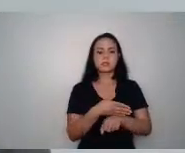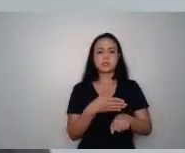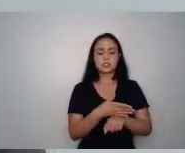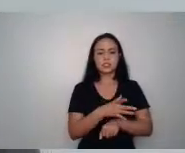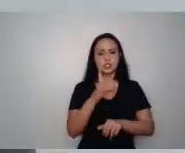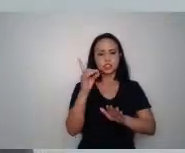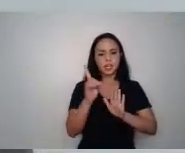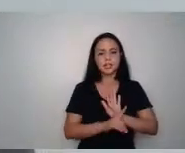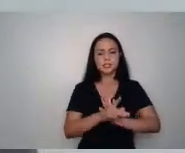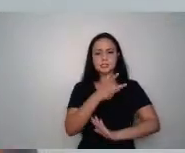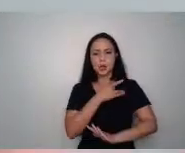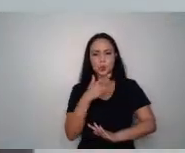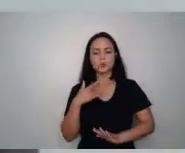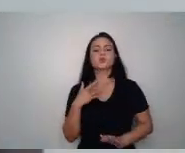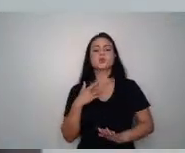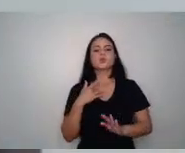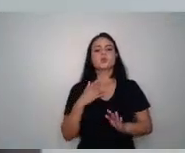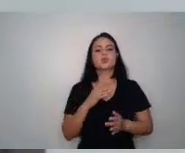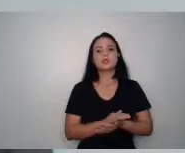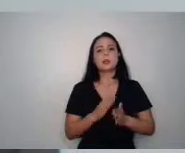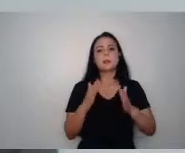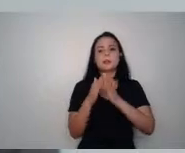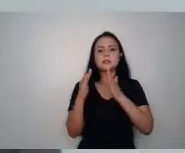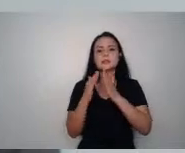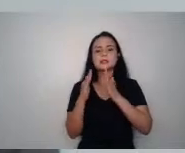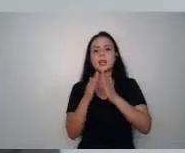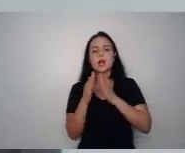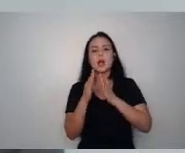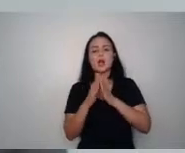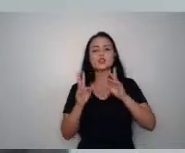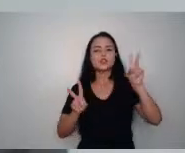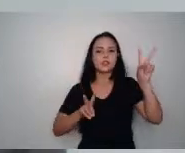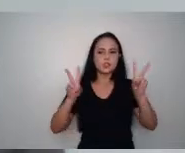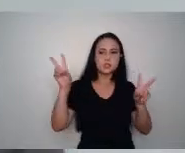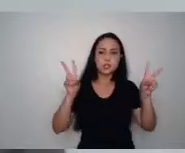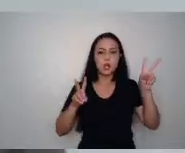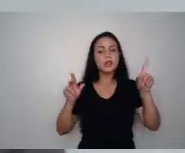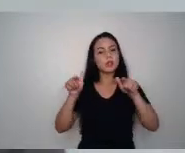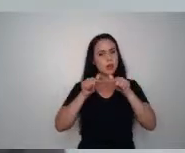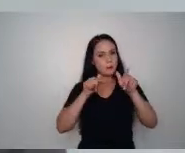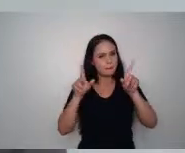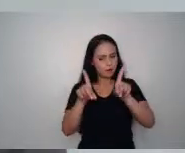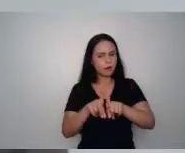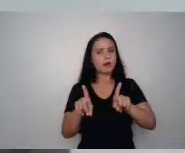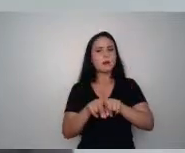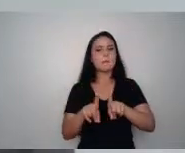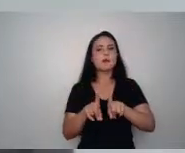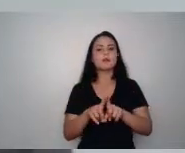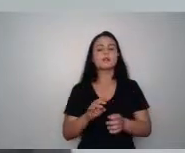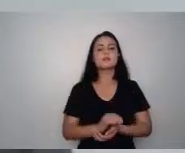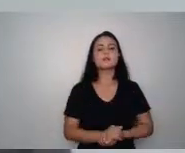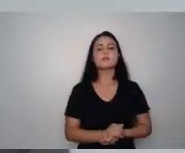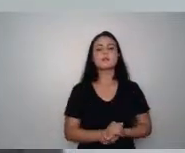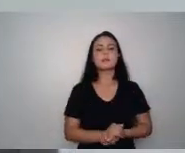rights. Among them is the right to health, leisure, and work, and